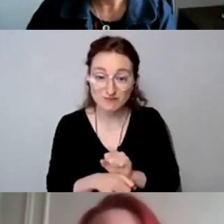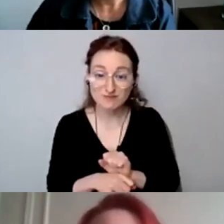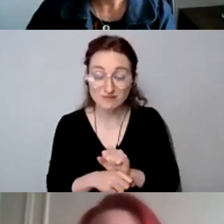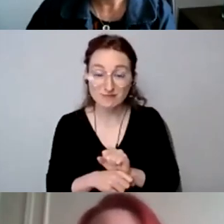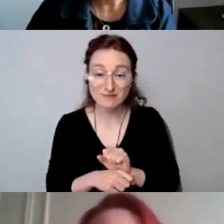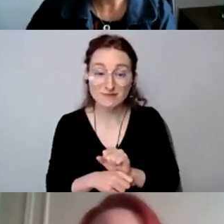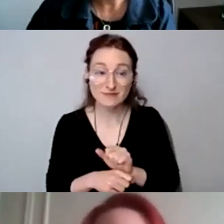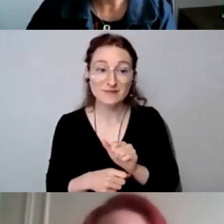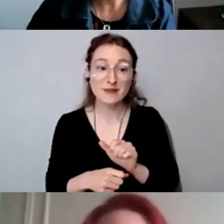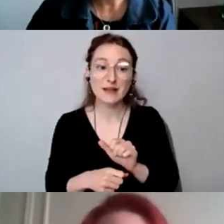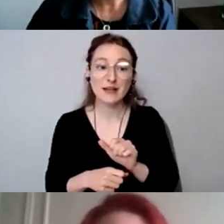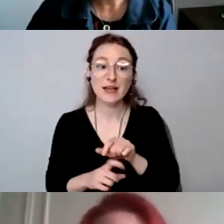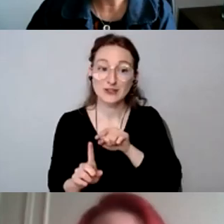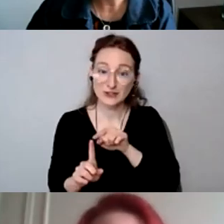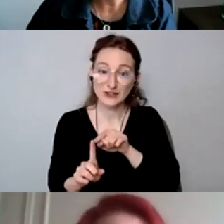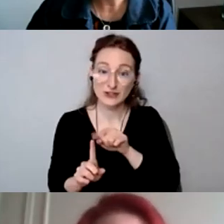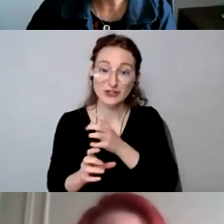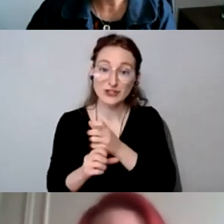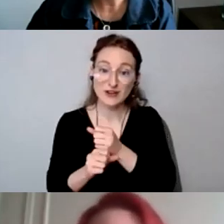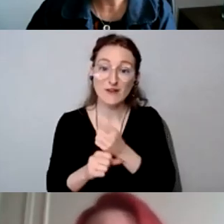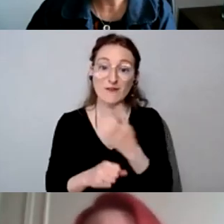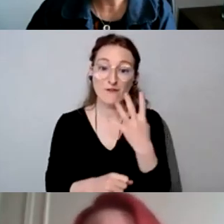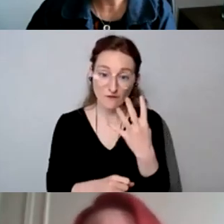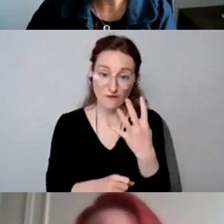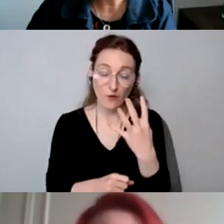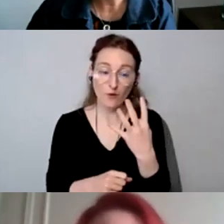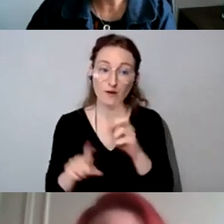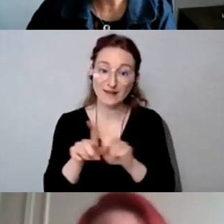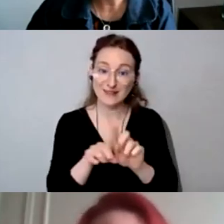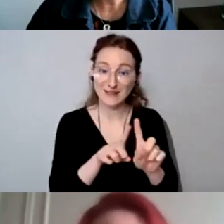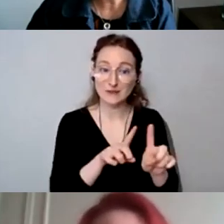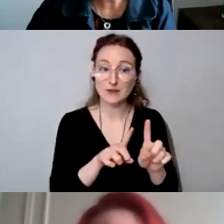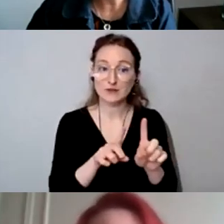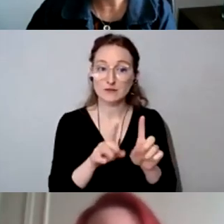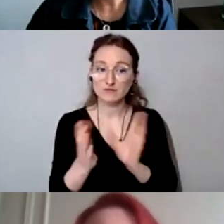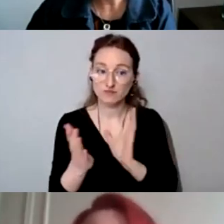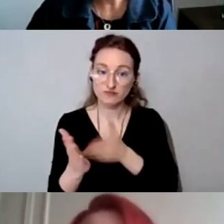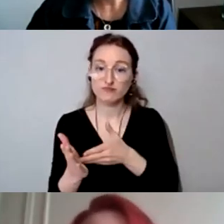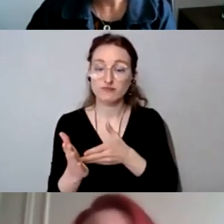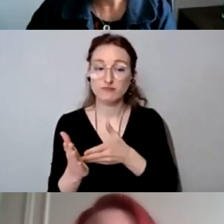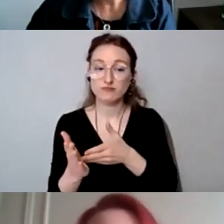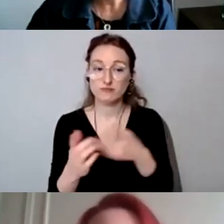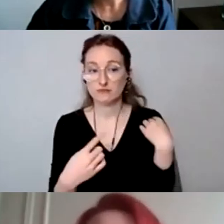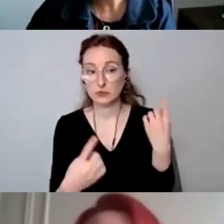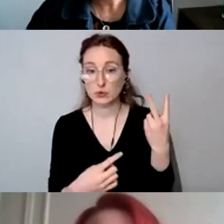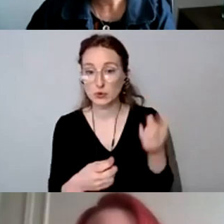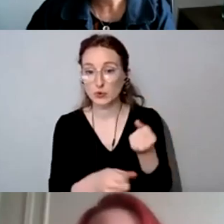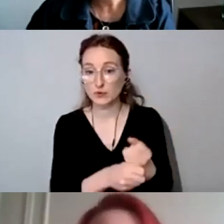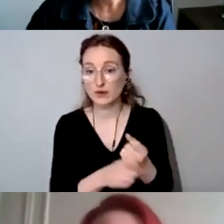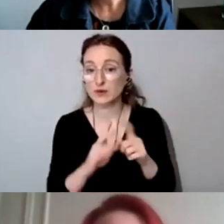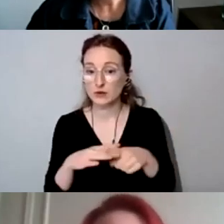she got four different chargers for last 2 years. So starting from